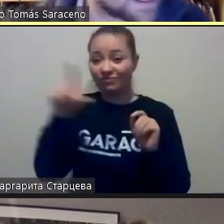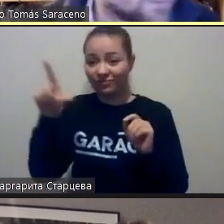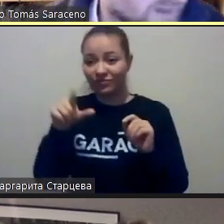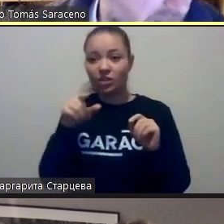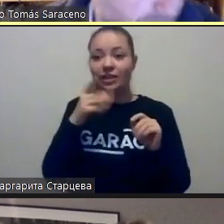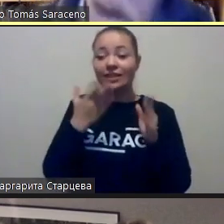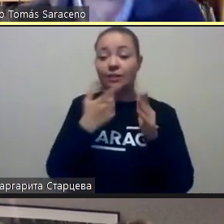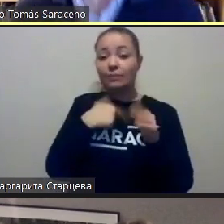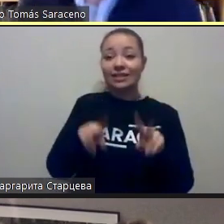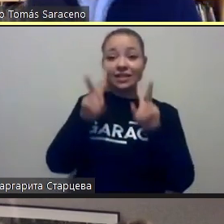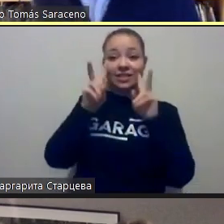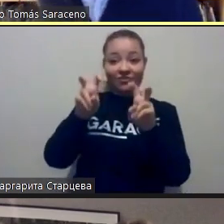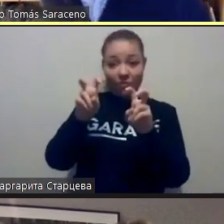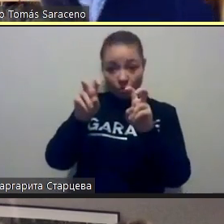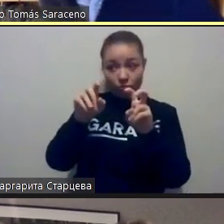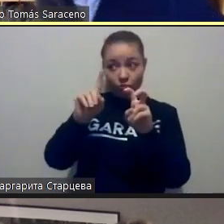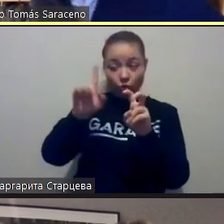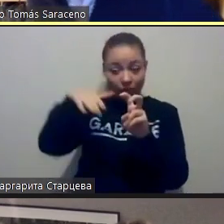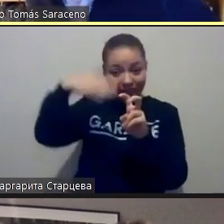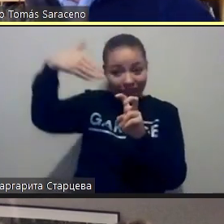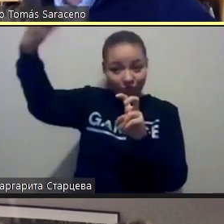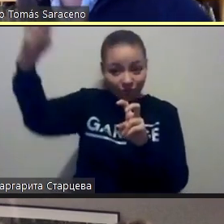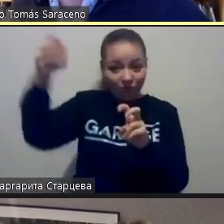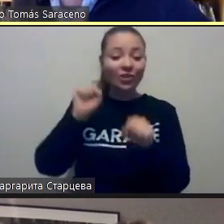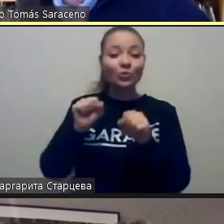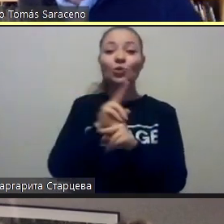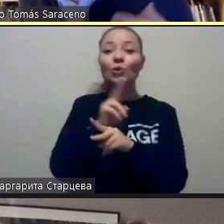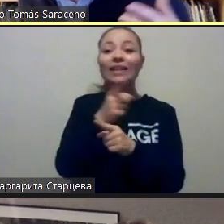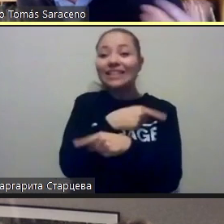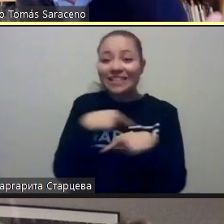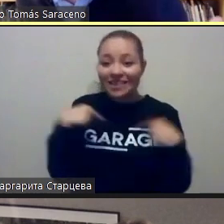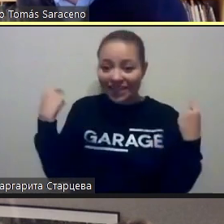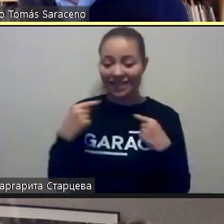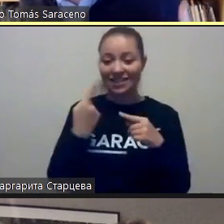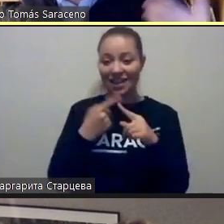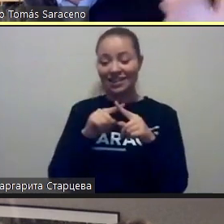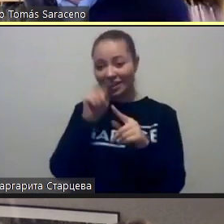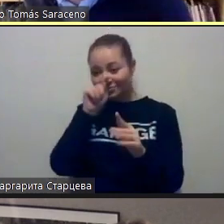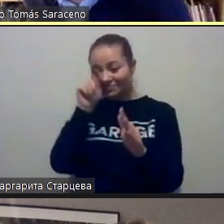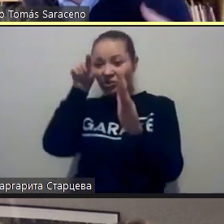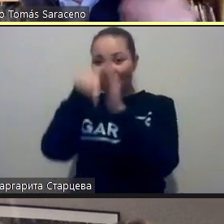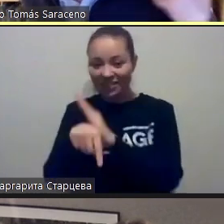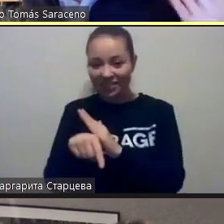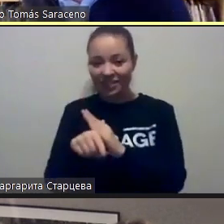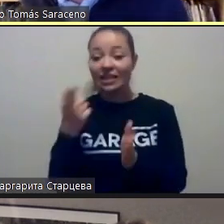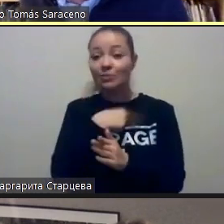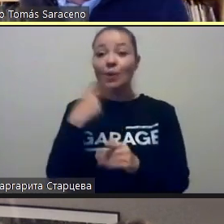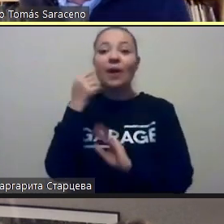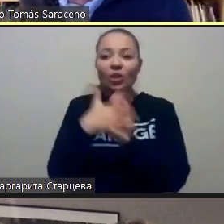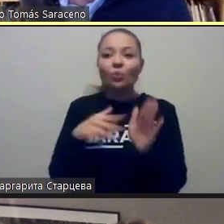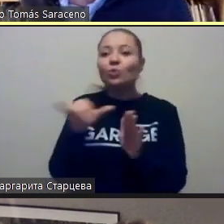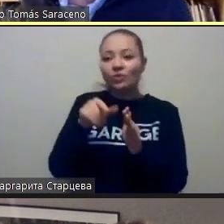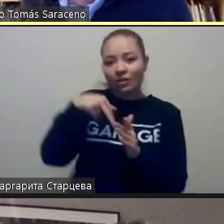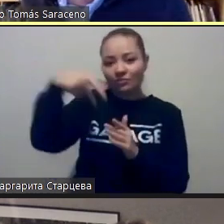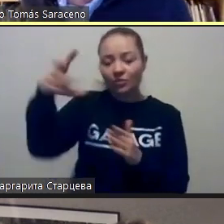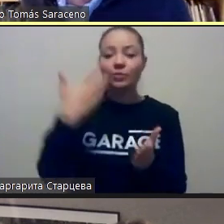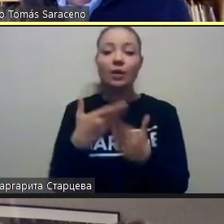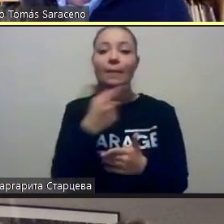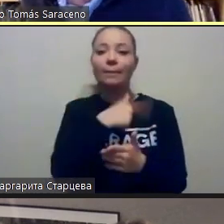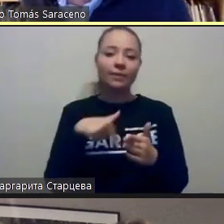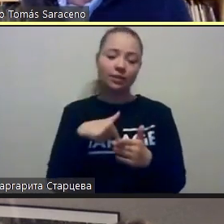at a different rhythm. And this means, when we do the festival, we try to live all in this Aerocene epoch, and we are trying to think about